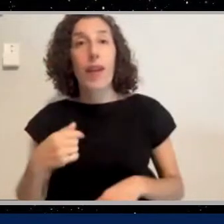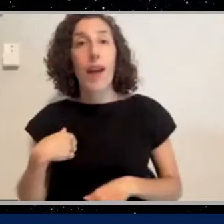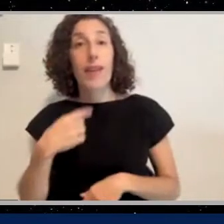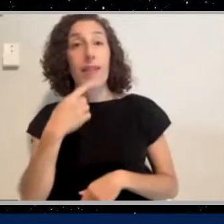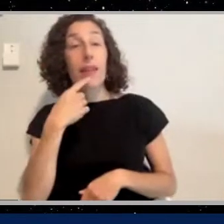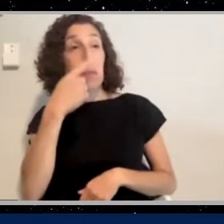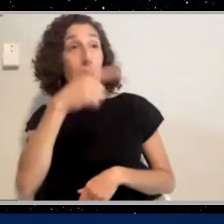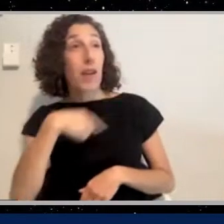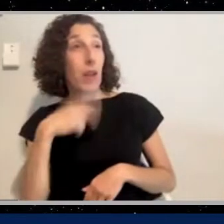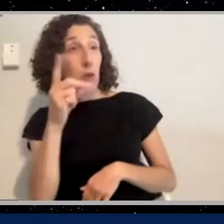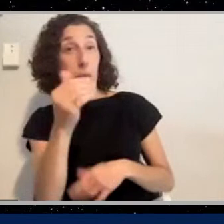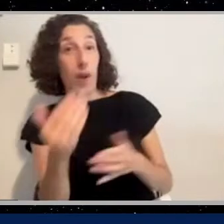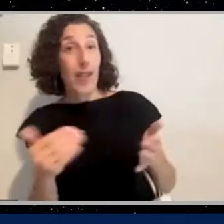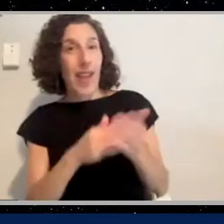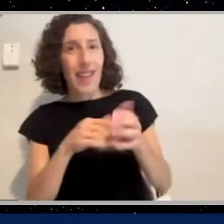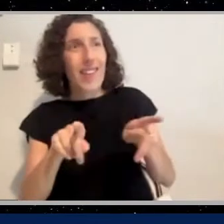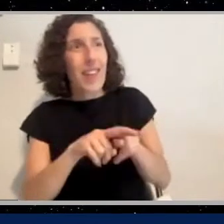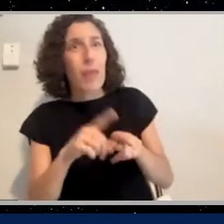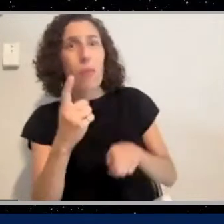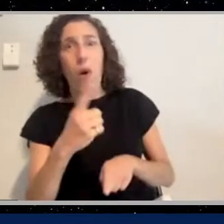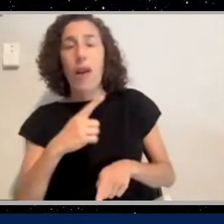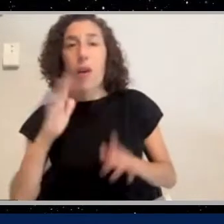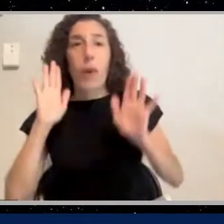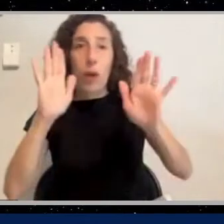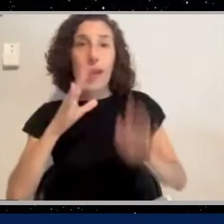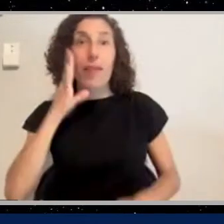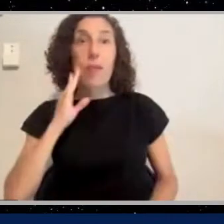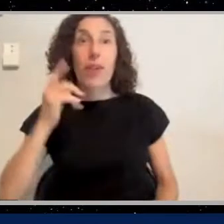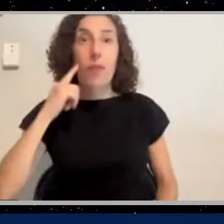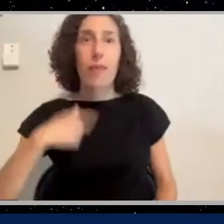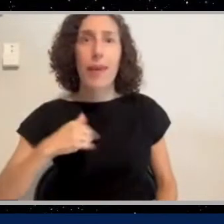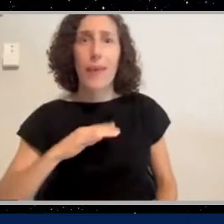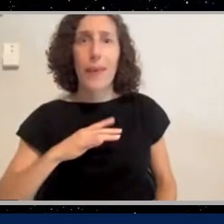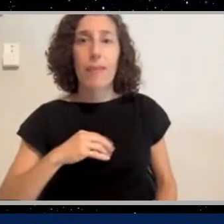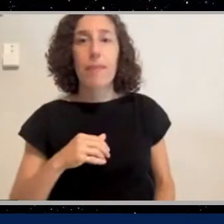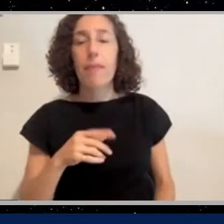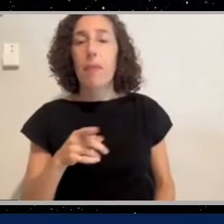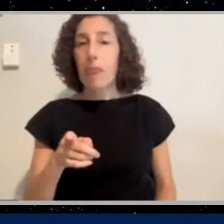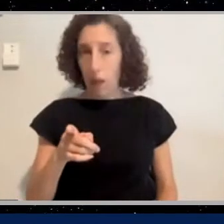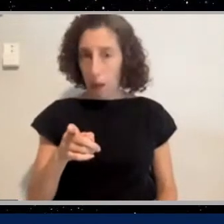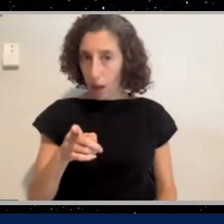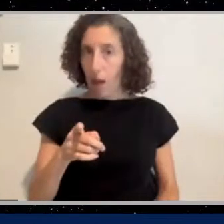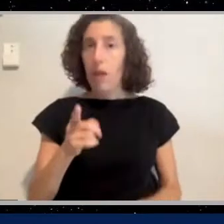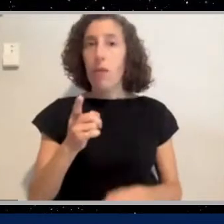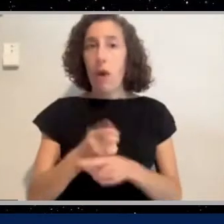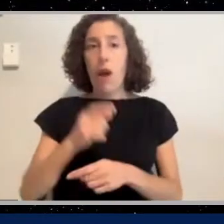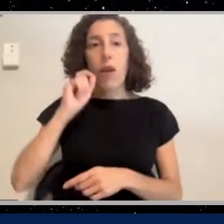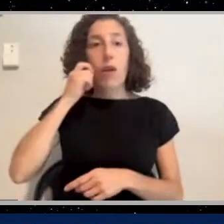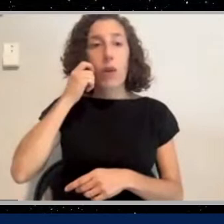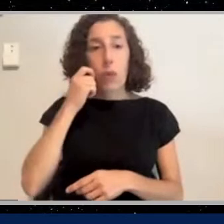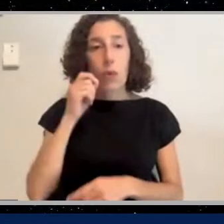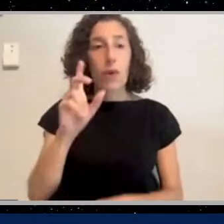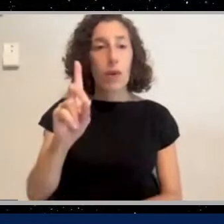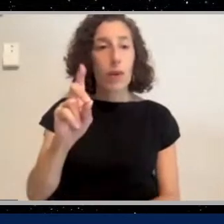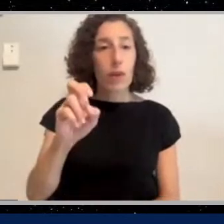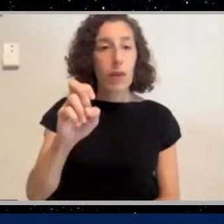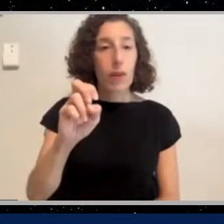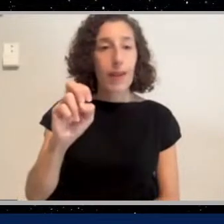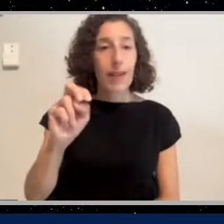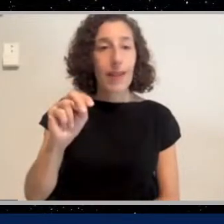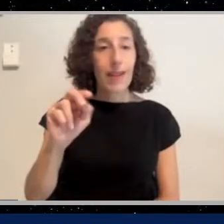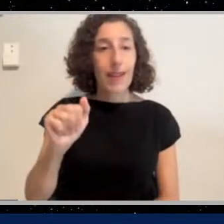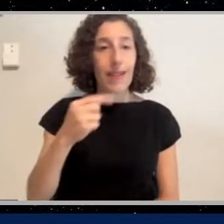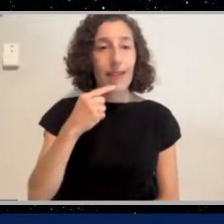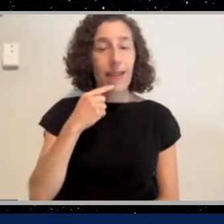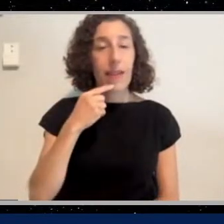And what's really cool is that the kind of the team leads will ask, they've been